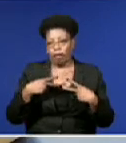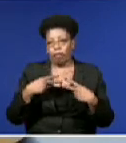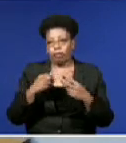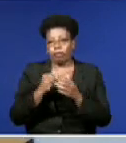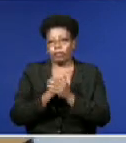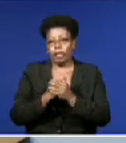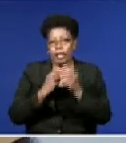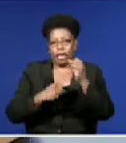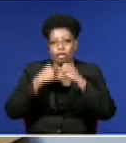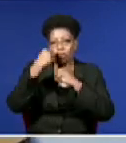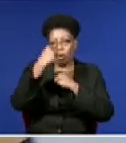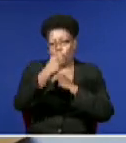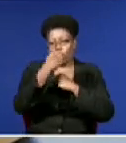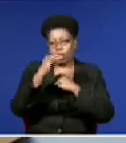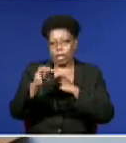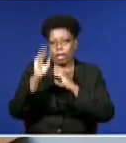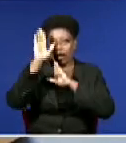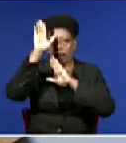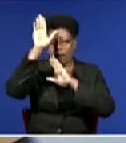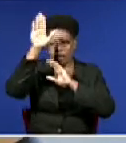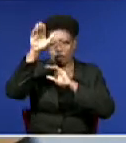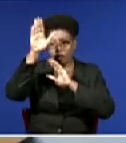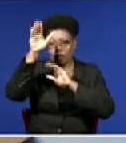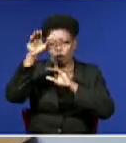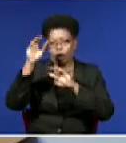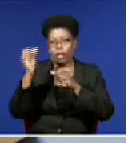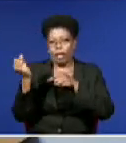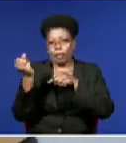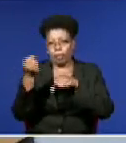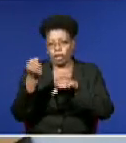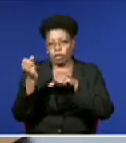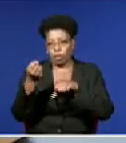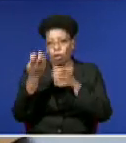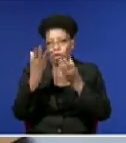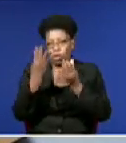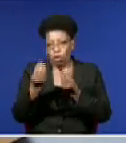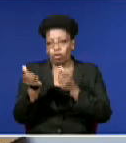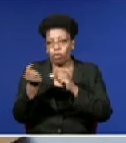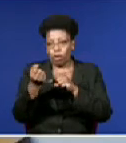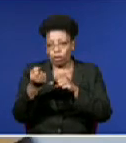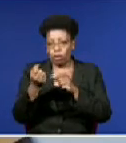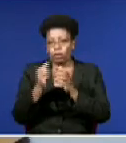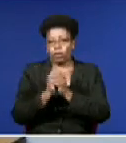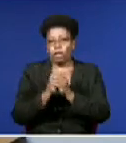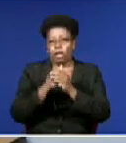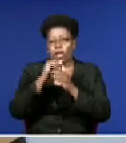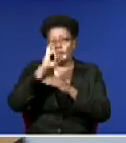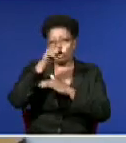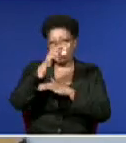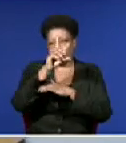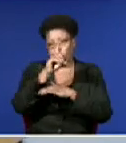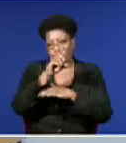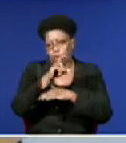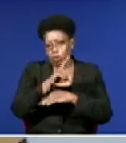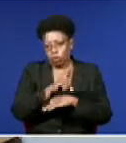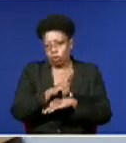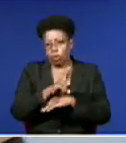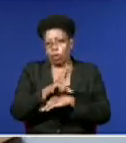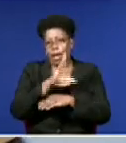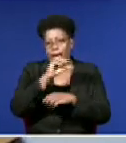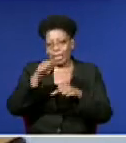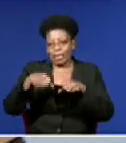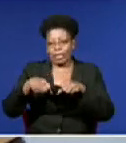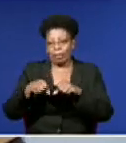is boxing, basketball, baseball, softball, judo and cycling. And I think